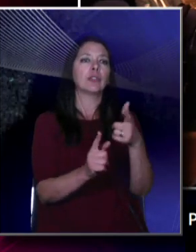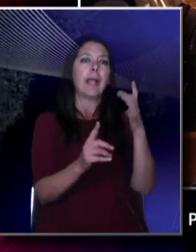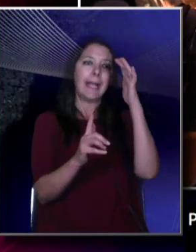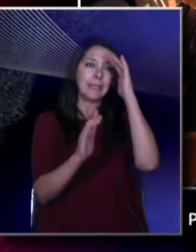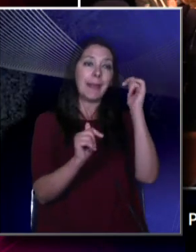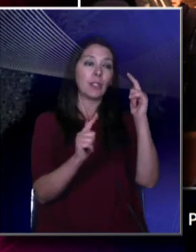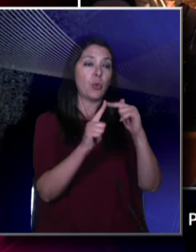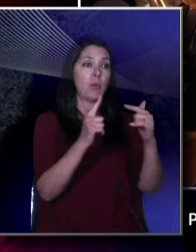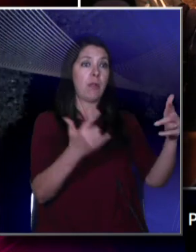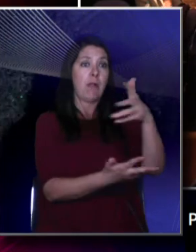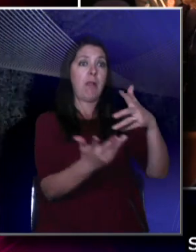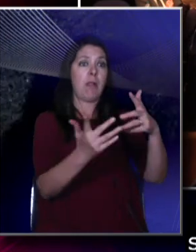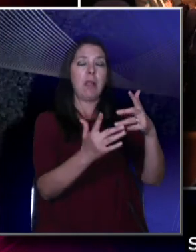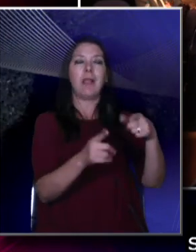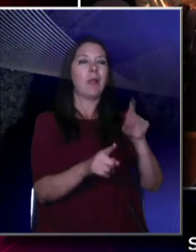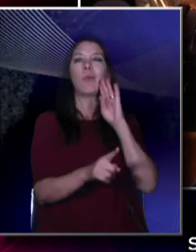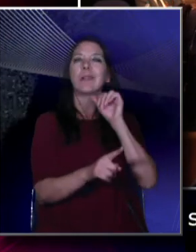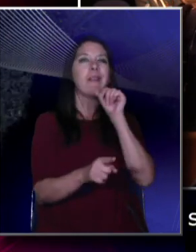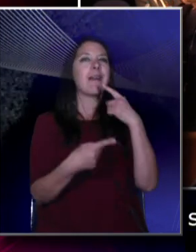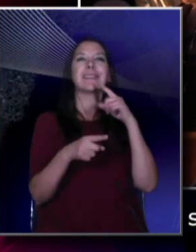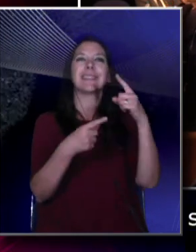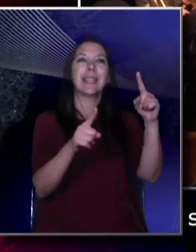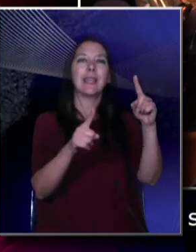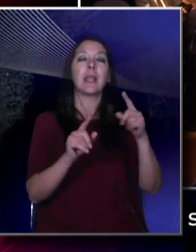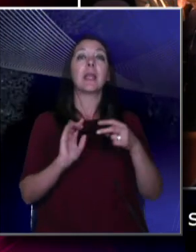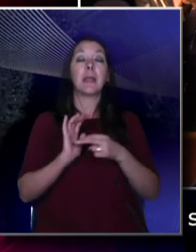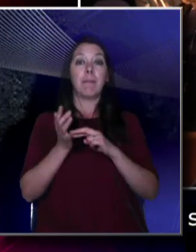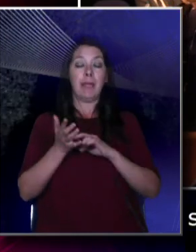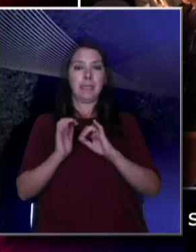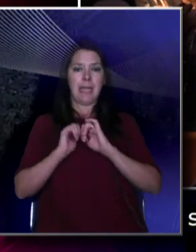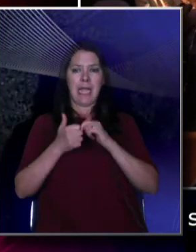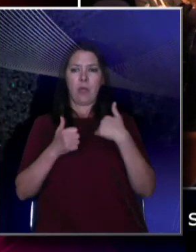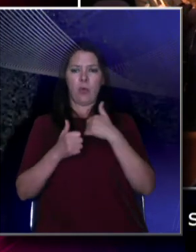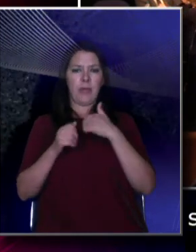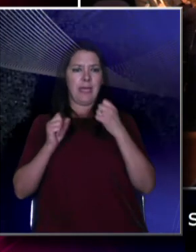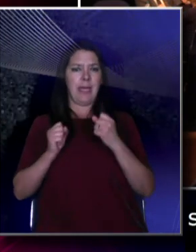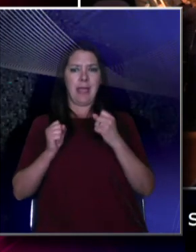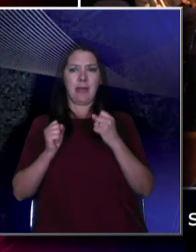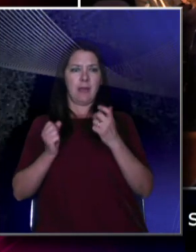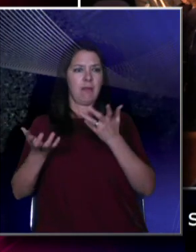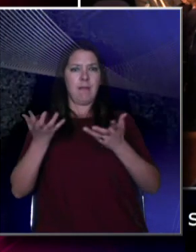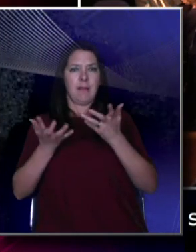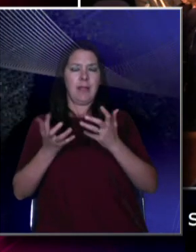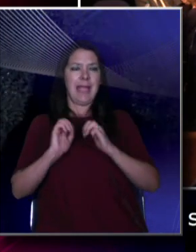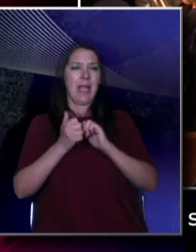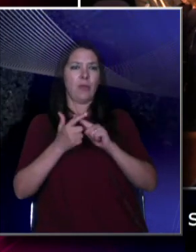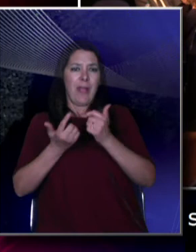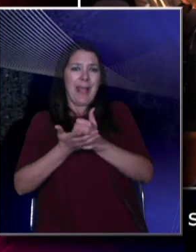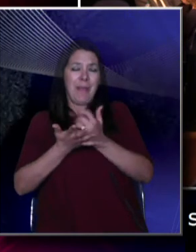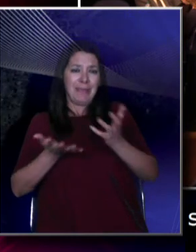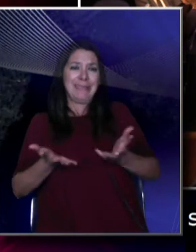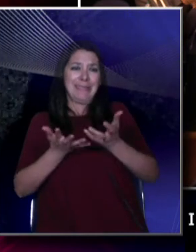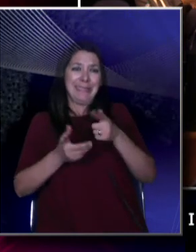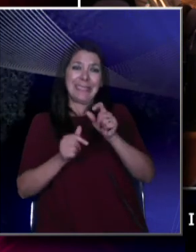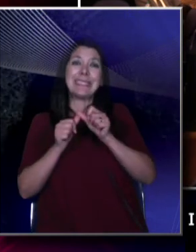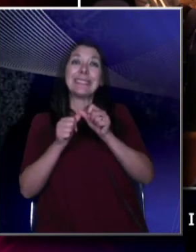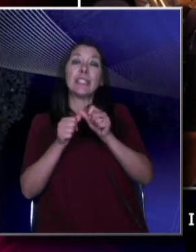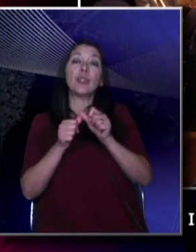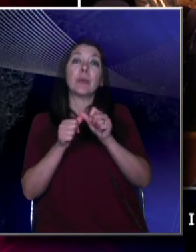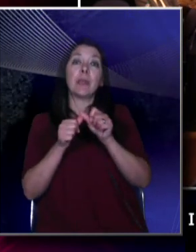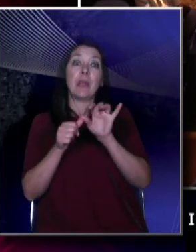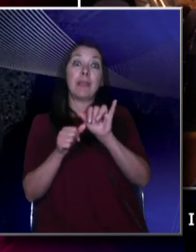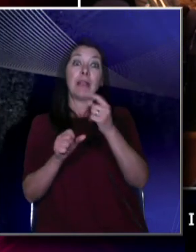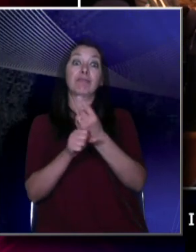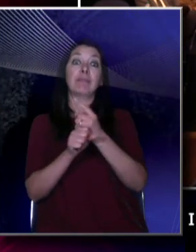to succeed. So how do we bridge that and be able to keep them in an environment where they have